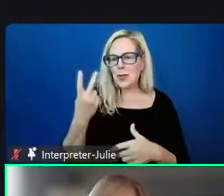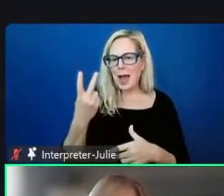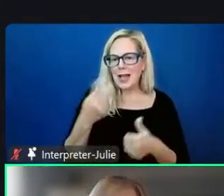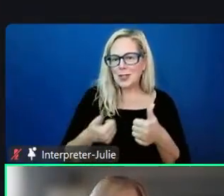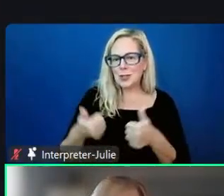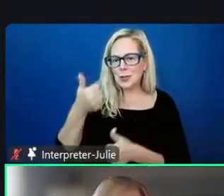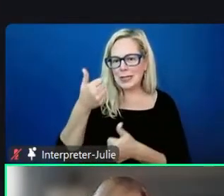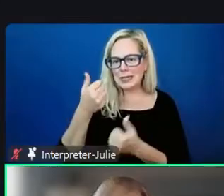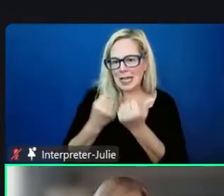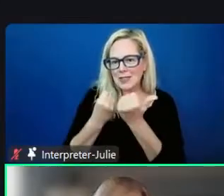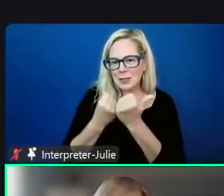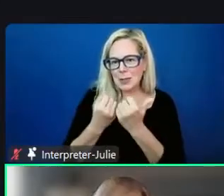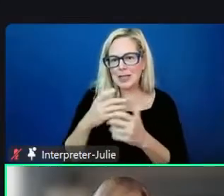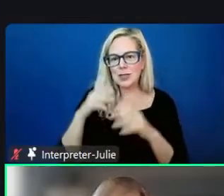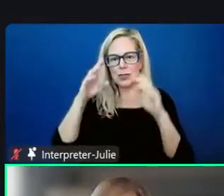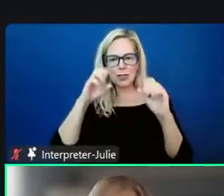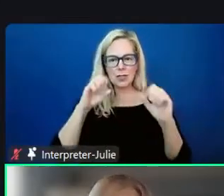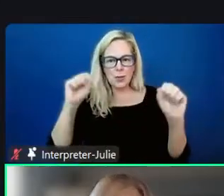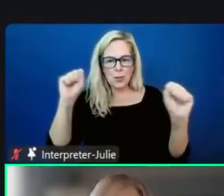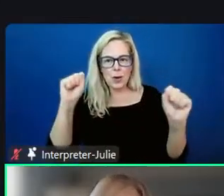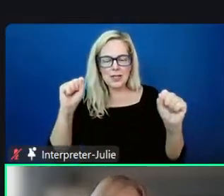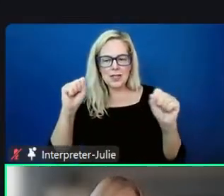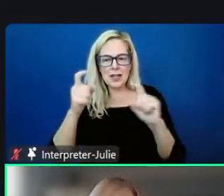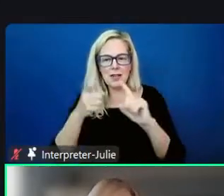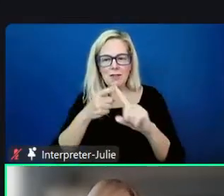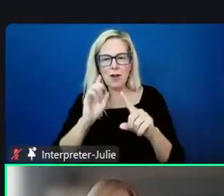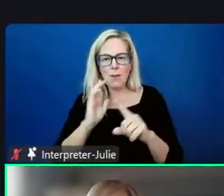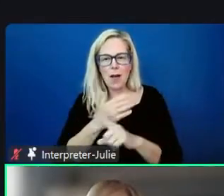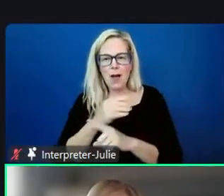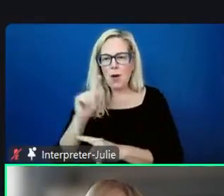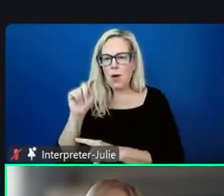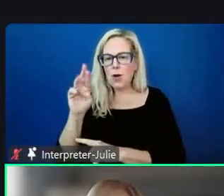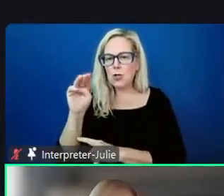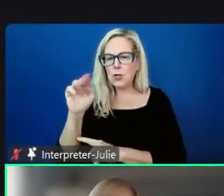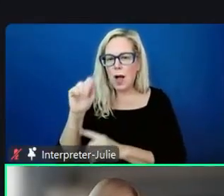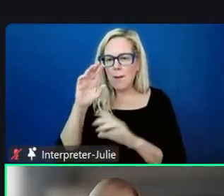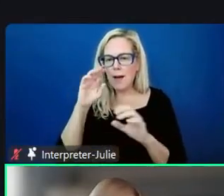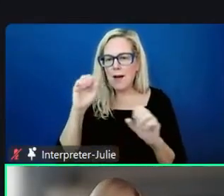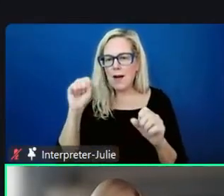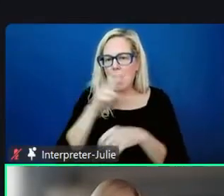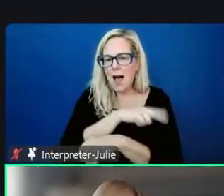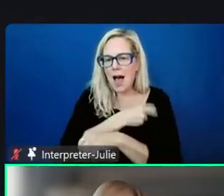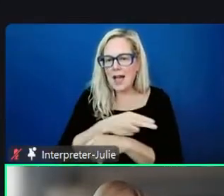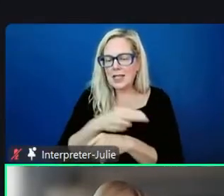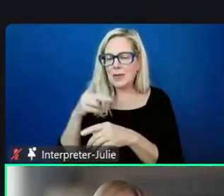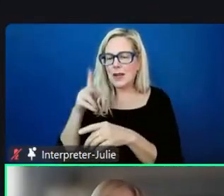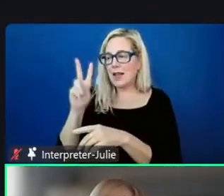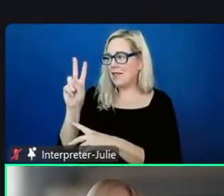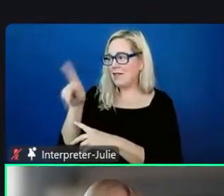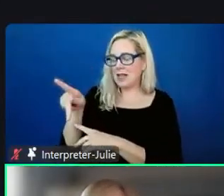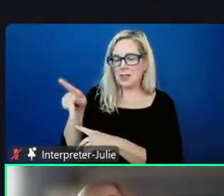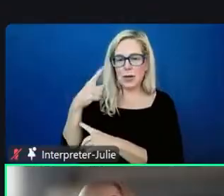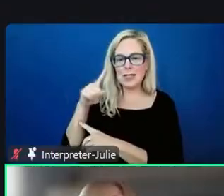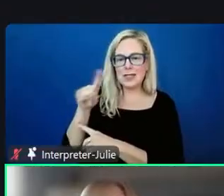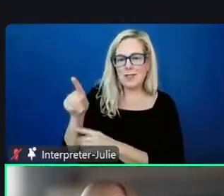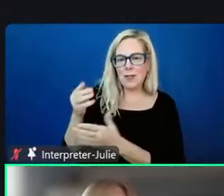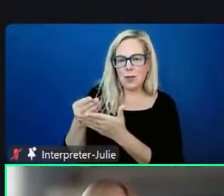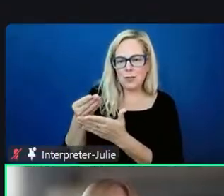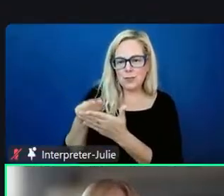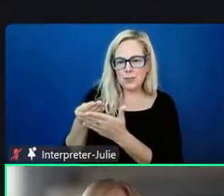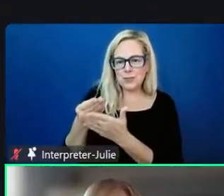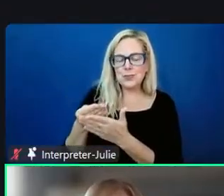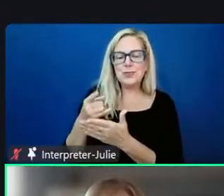the president of one of our trauma hospitals and the vice president of our revenue cycle, kicked it off along with